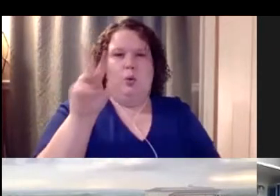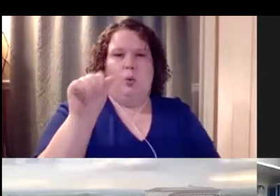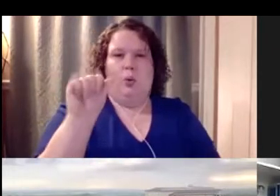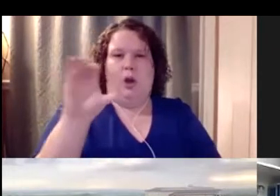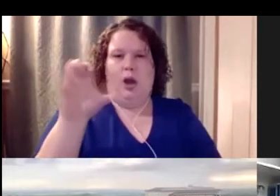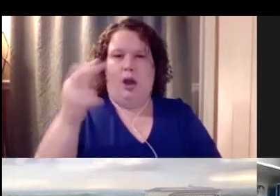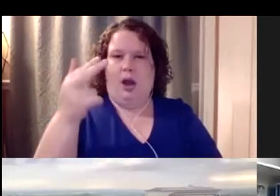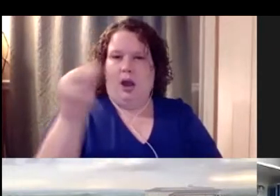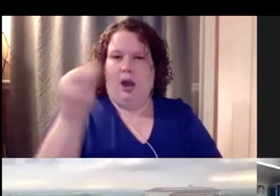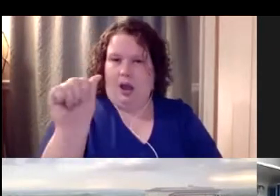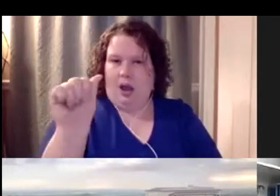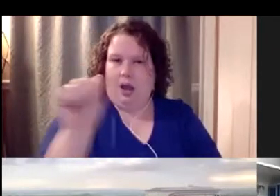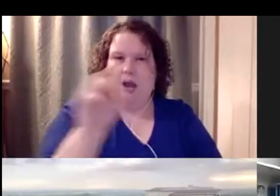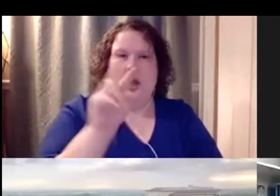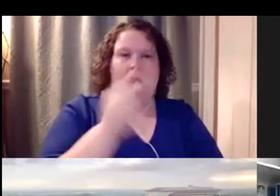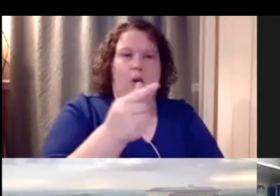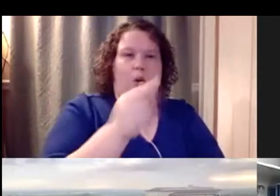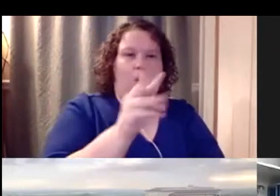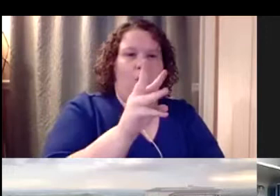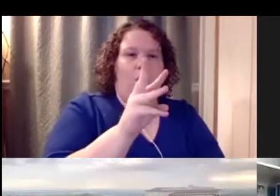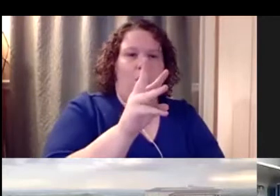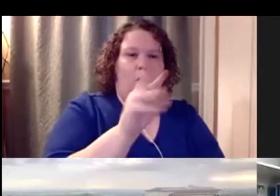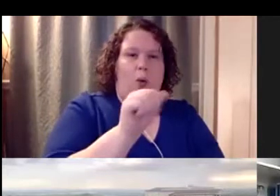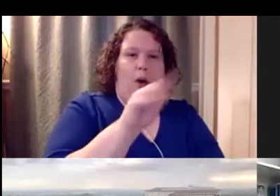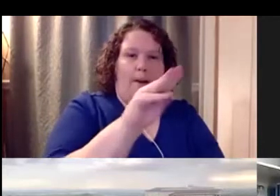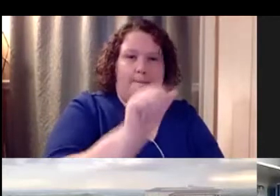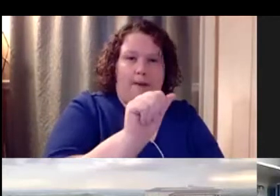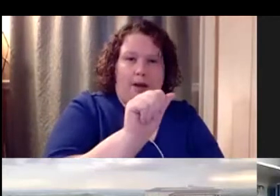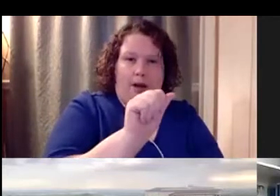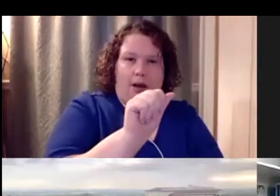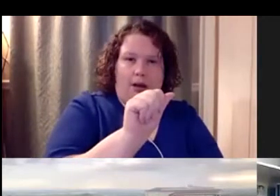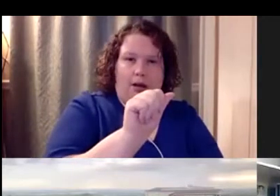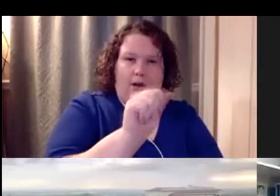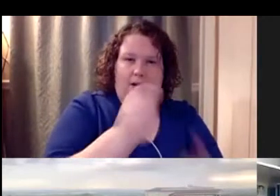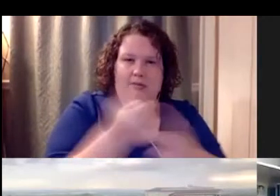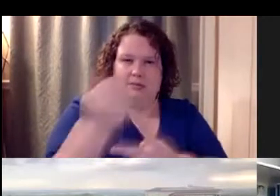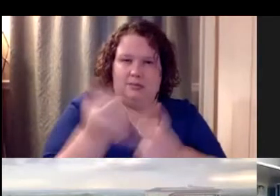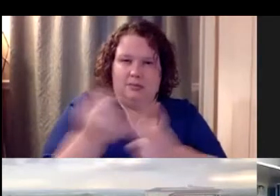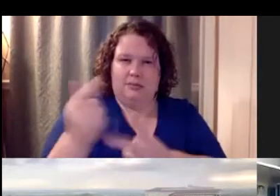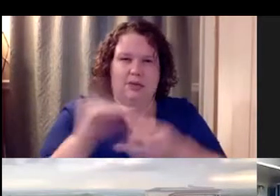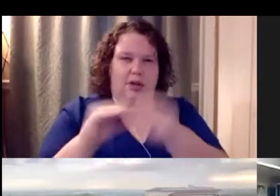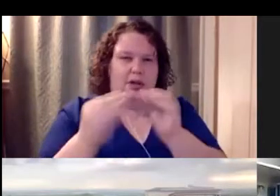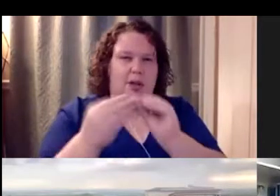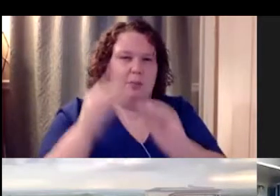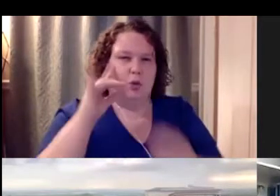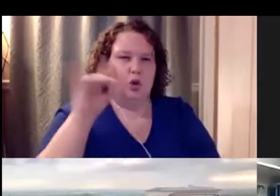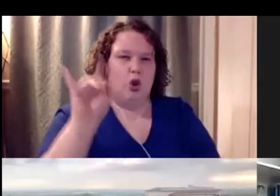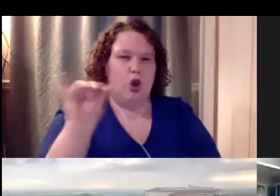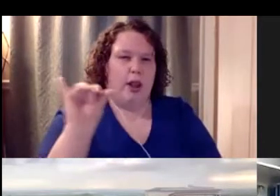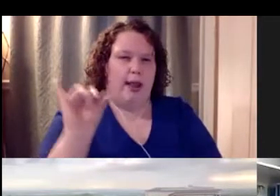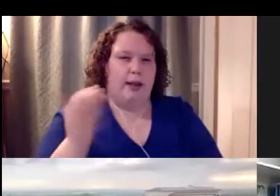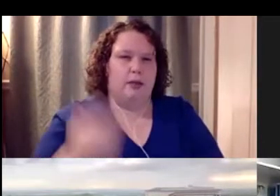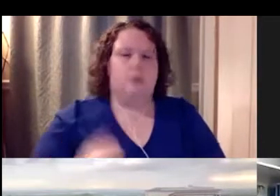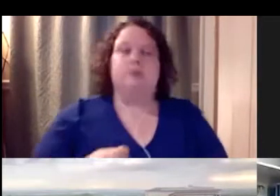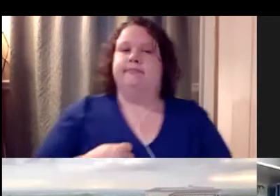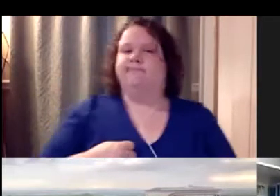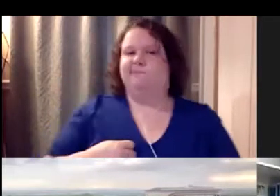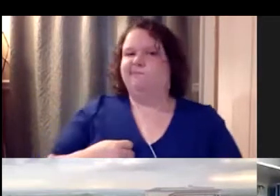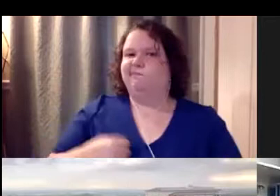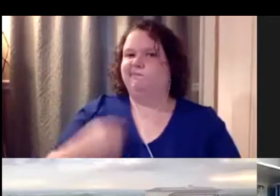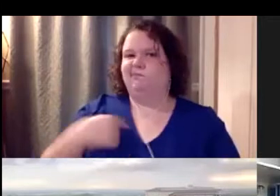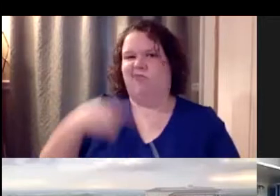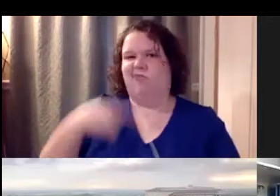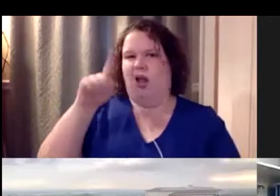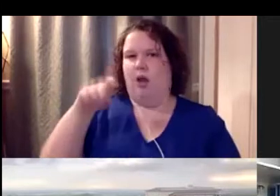Waco ISD, but attending Waco and Guama. Yeah, I'd have to look further into that to understand